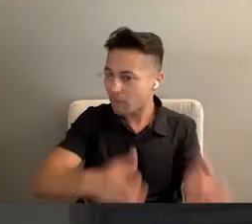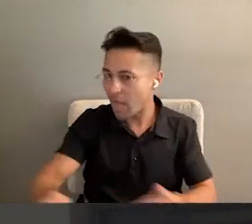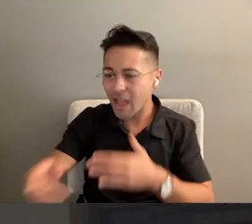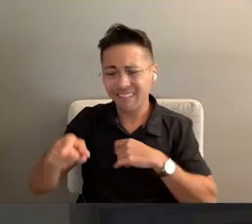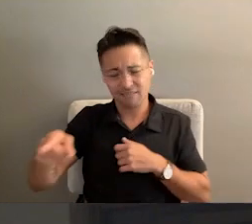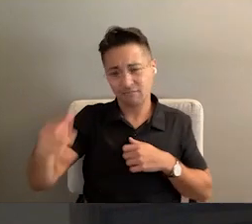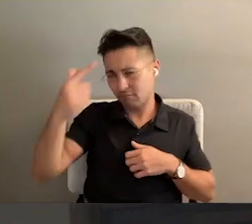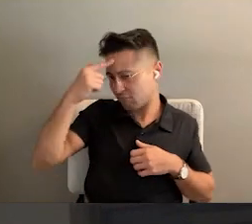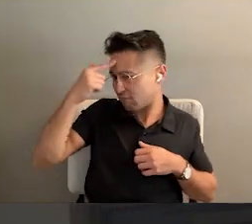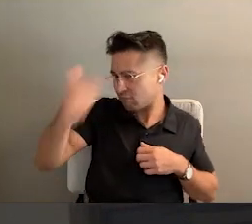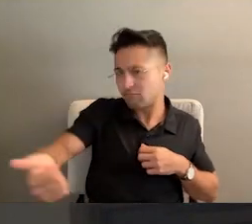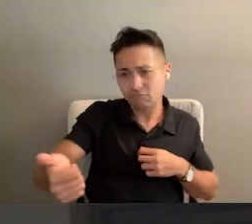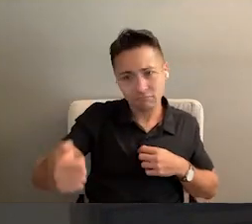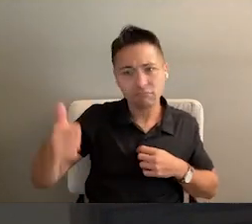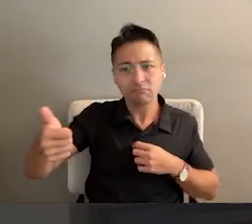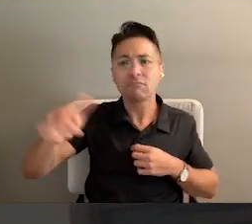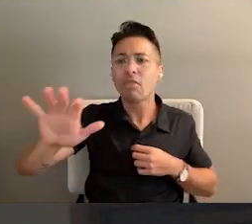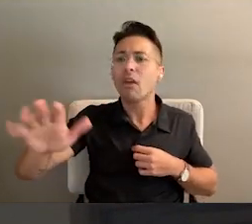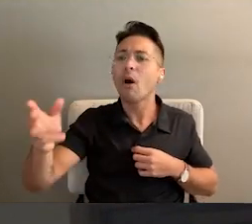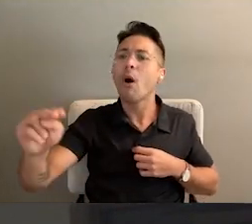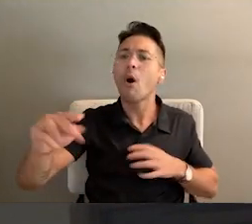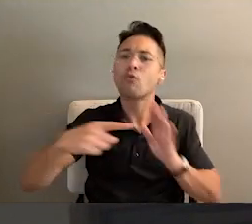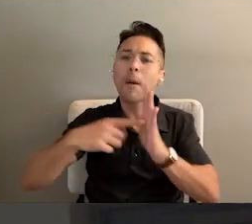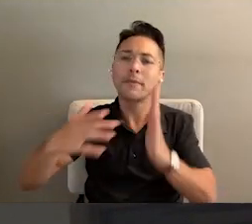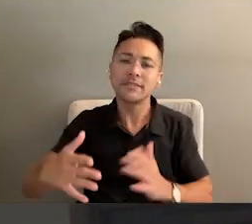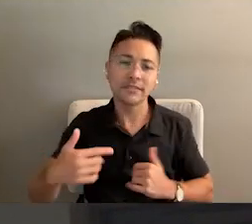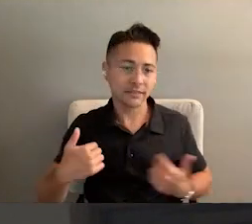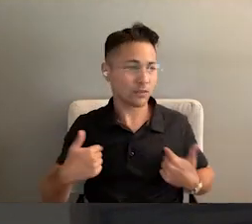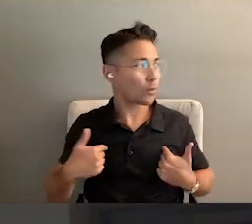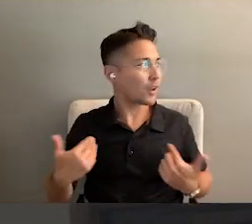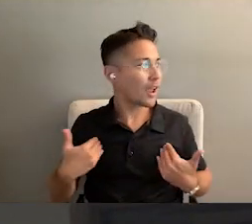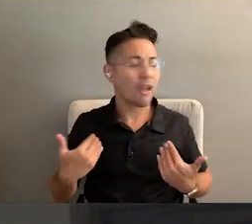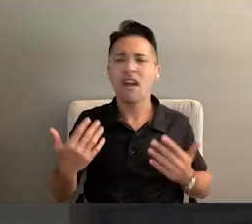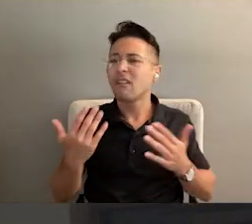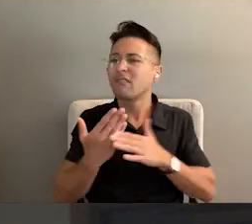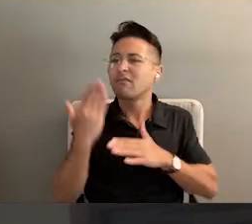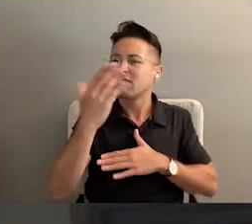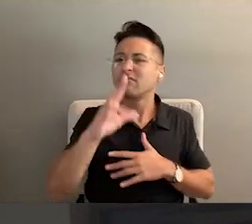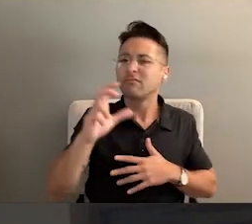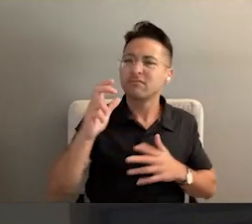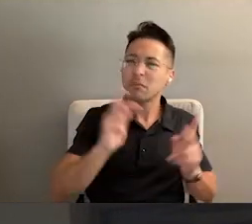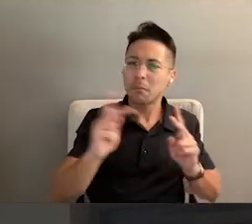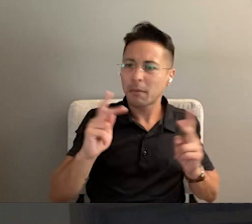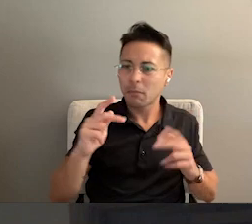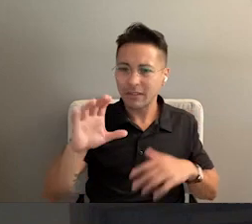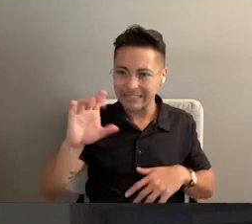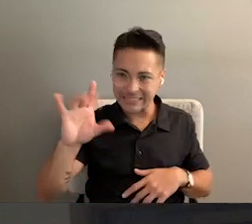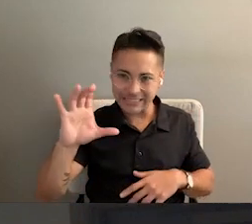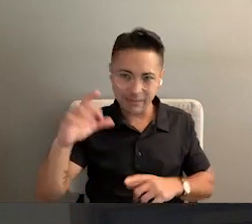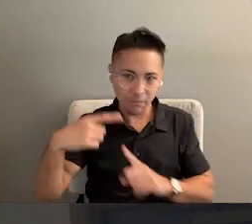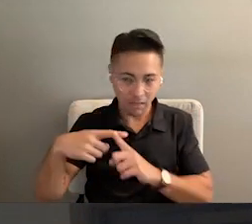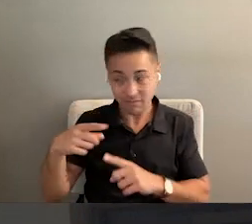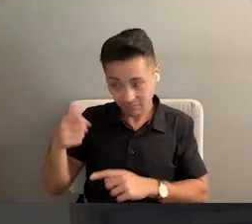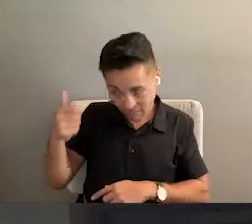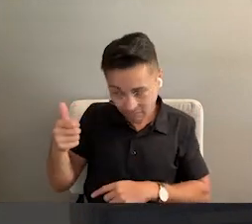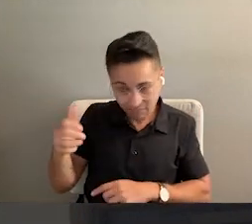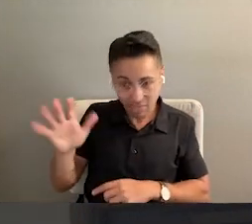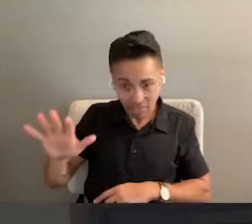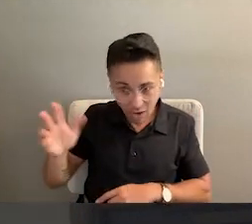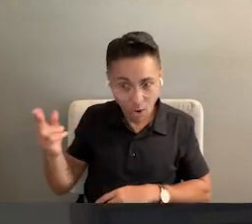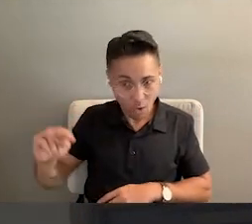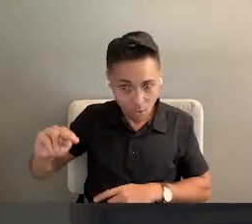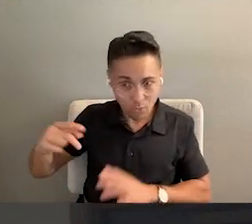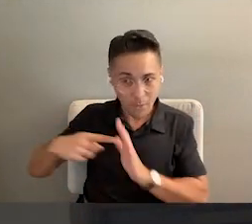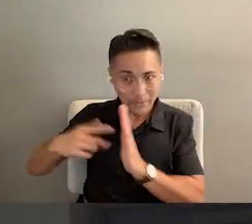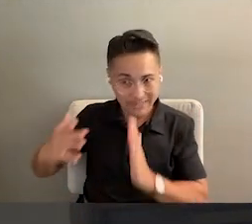their own purchasing plans and taking that role as a representative, they are more than welcome to be their own representative. We have almost 300 people